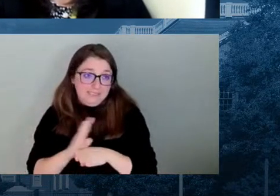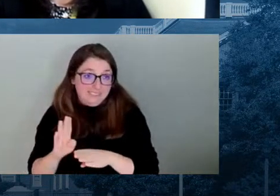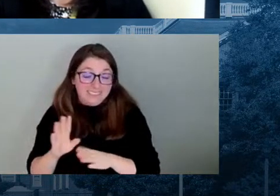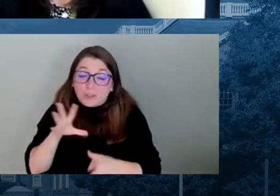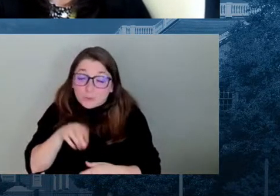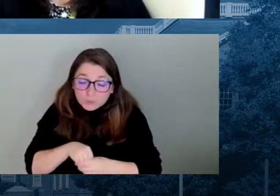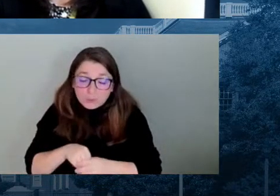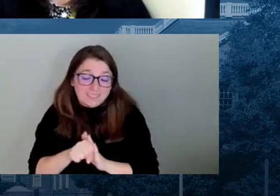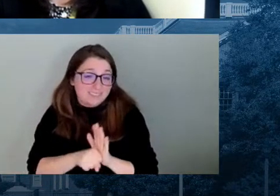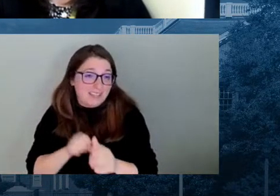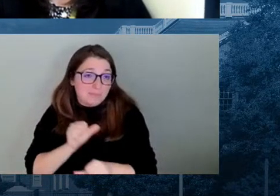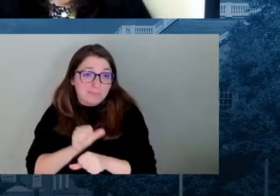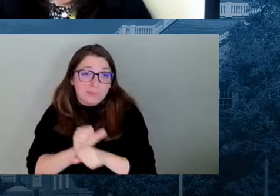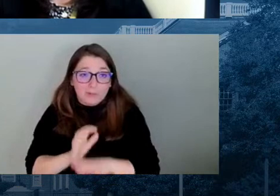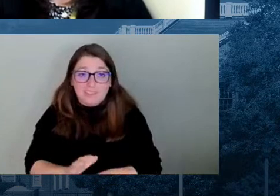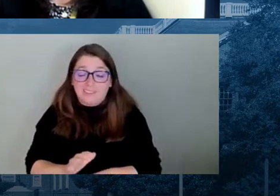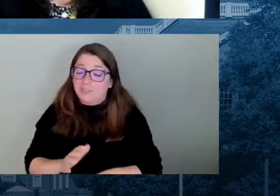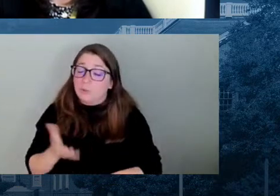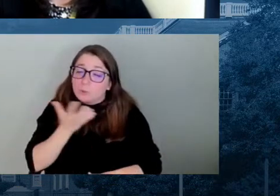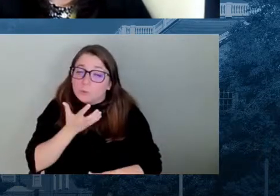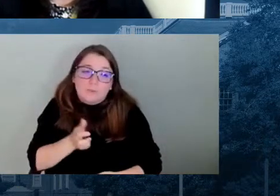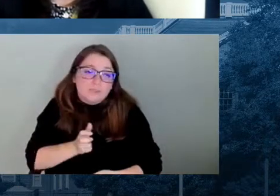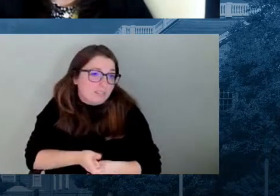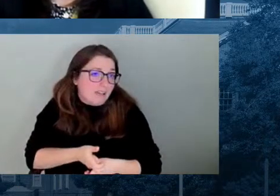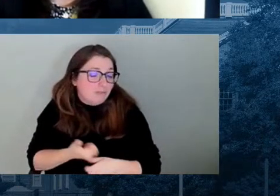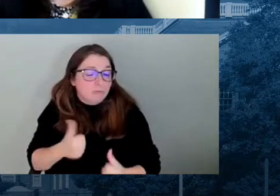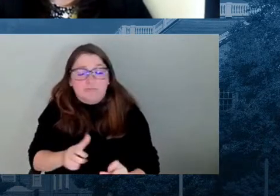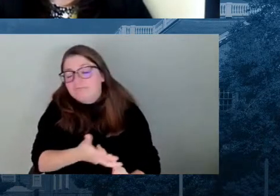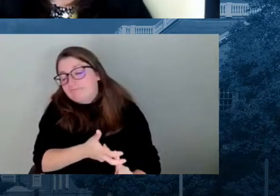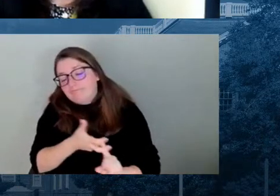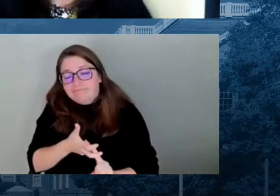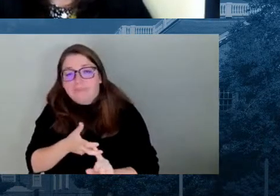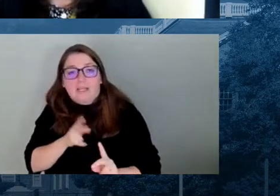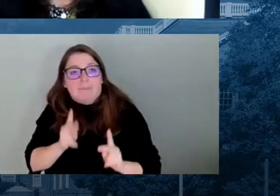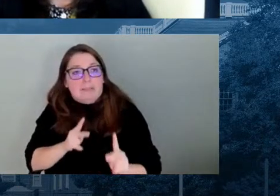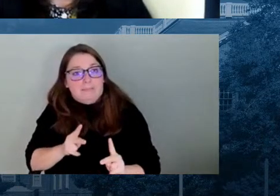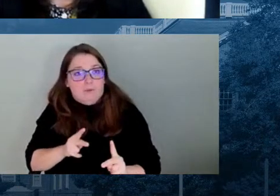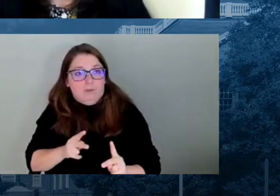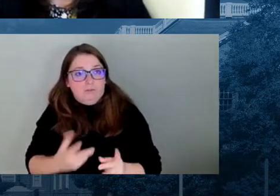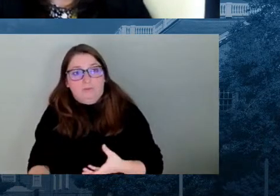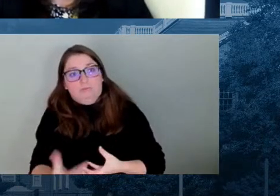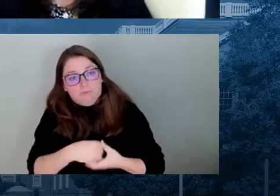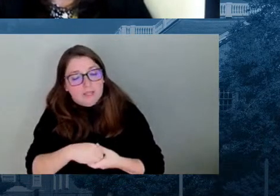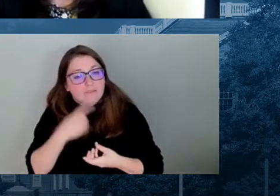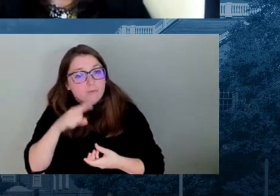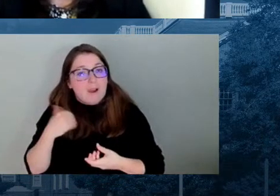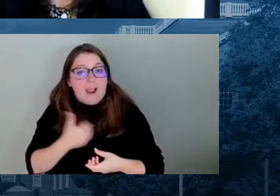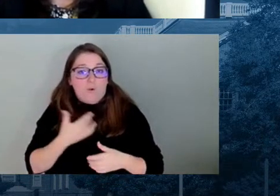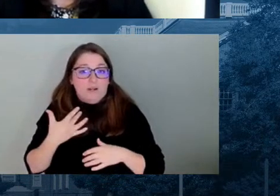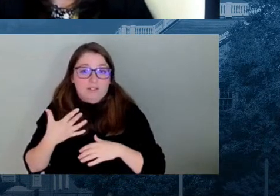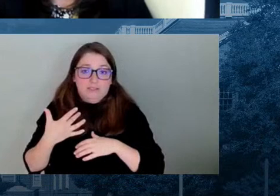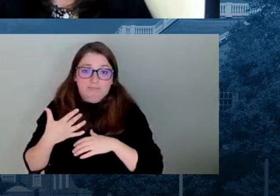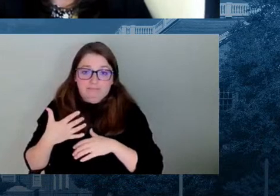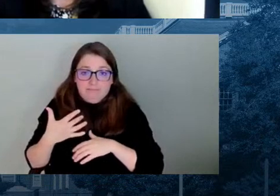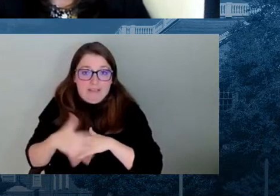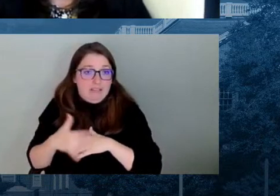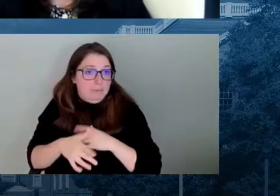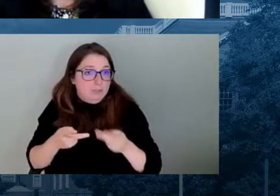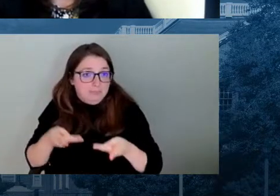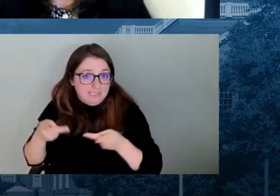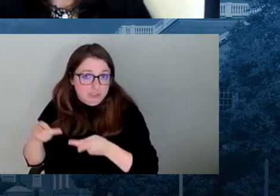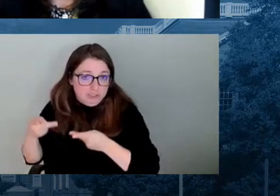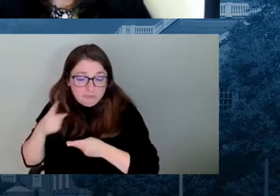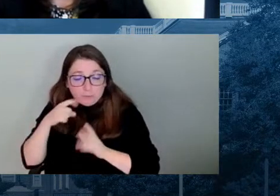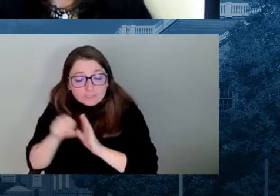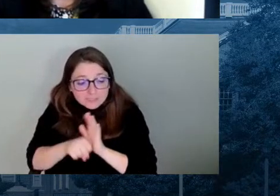time attracting potential applicants for vacancies in state facilities, healthcare